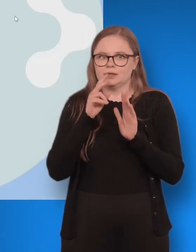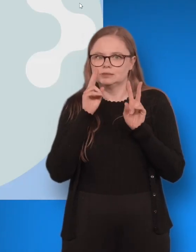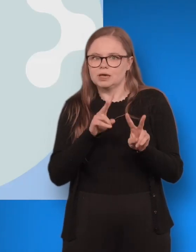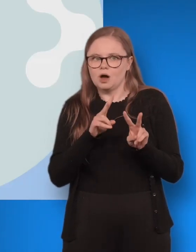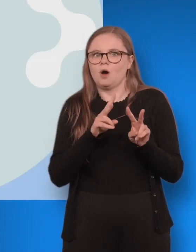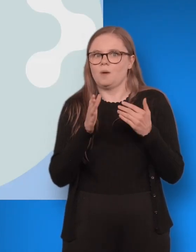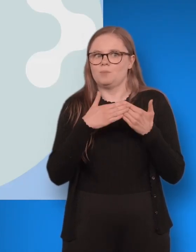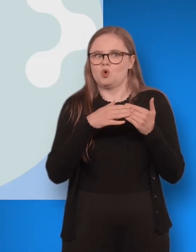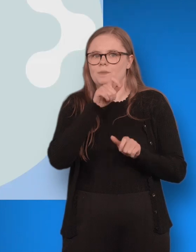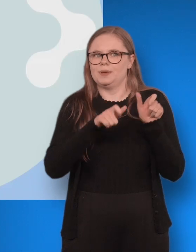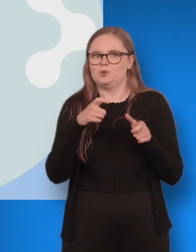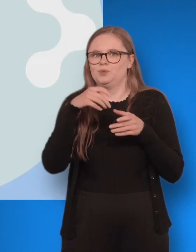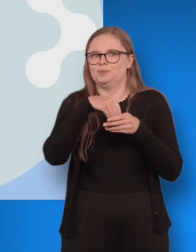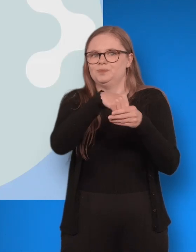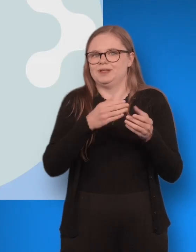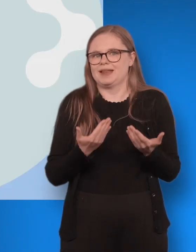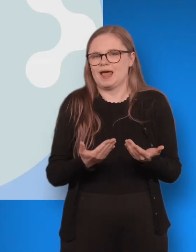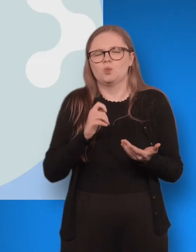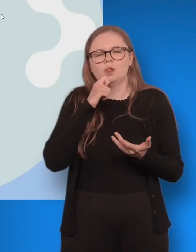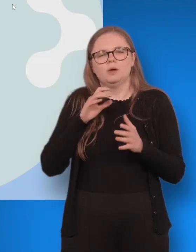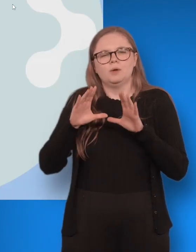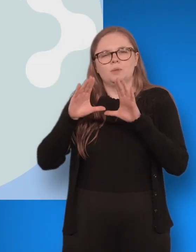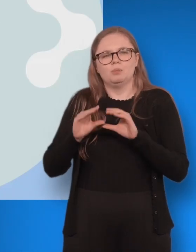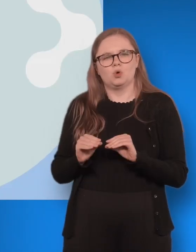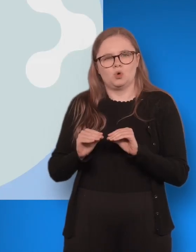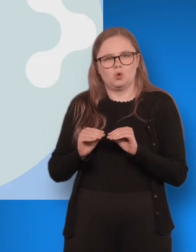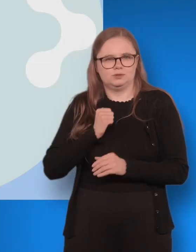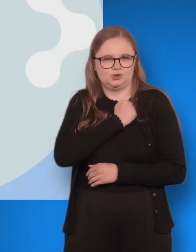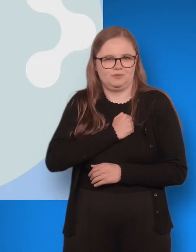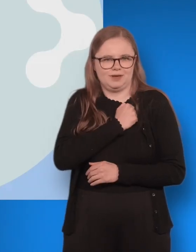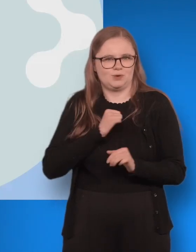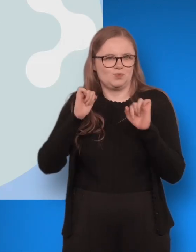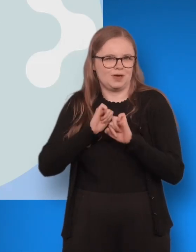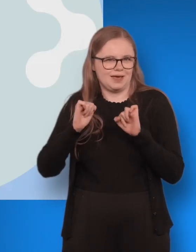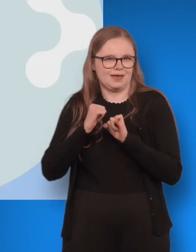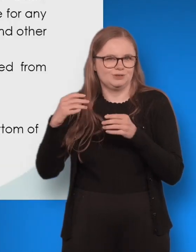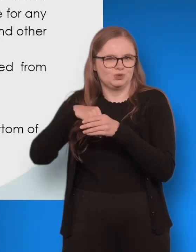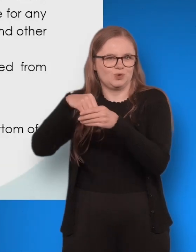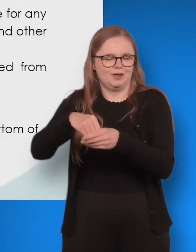there are more people still just arriving now, so we'll just pause for another second. Sorry about this.